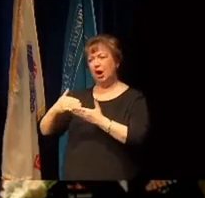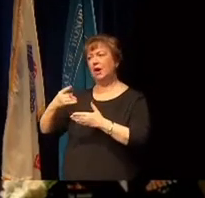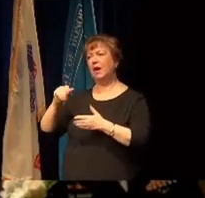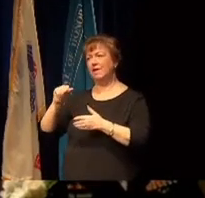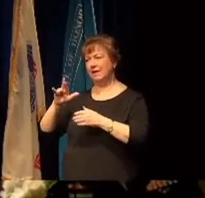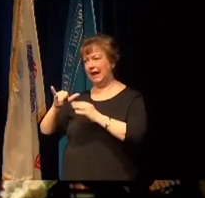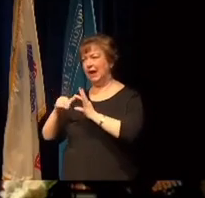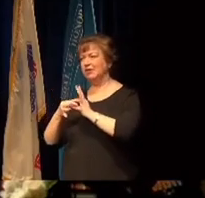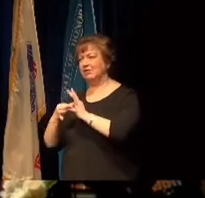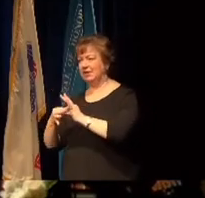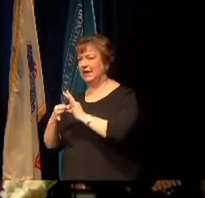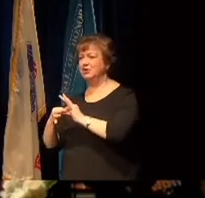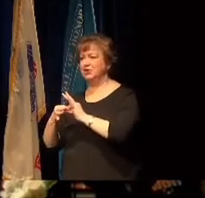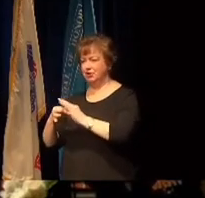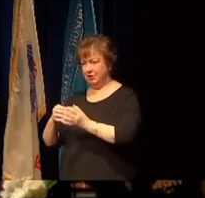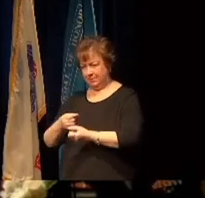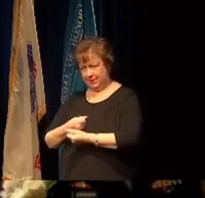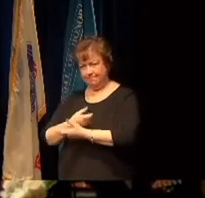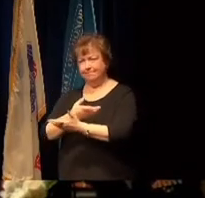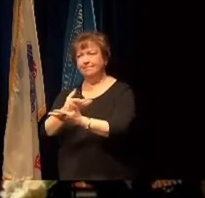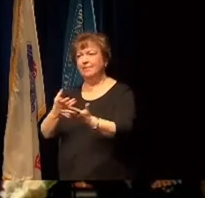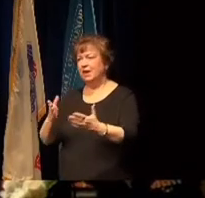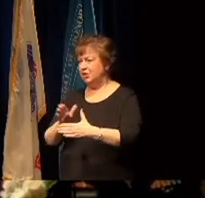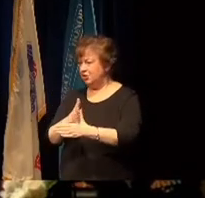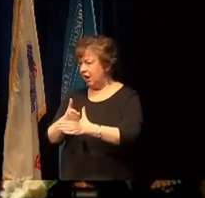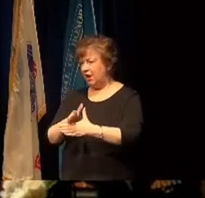Gary's relationship out at that time.